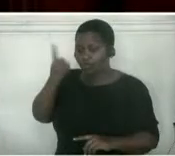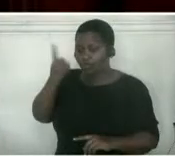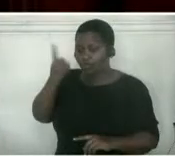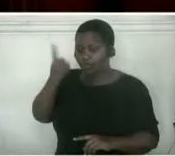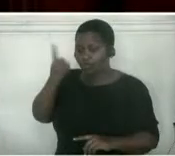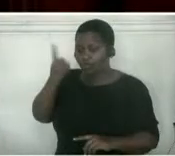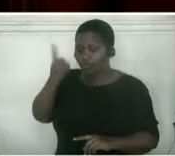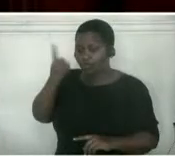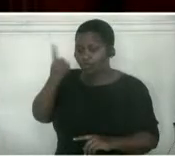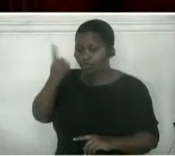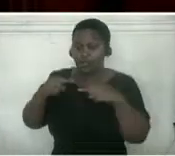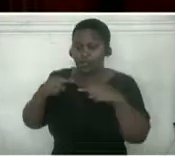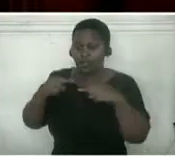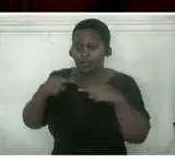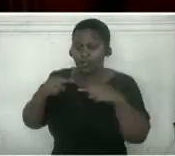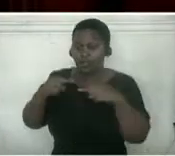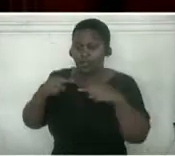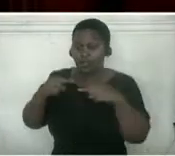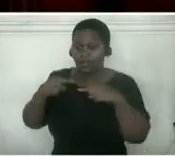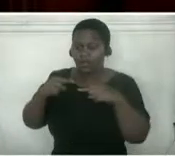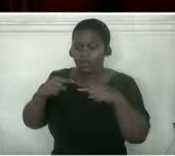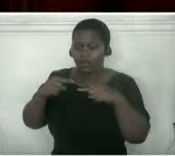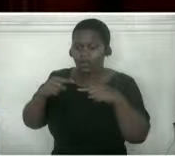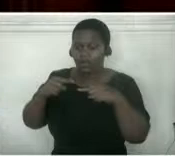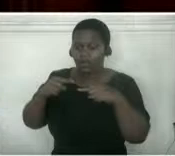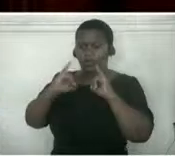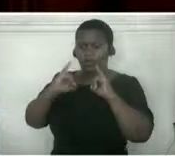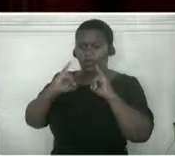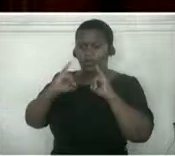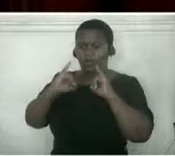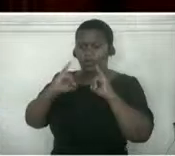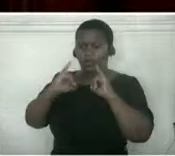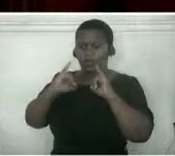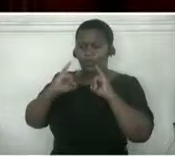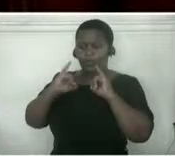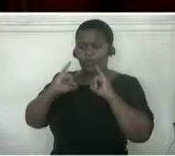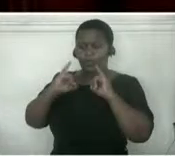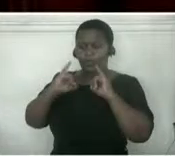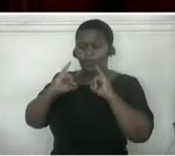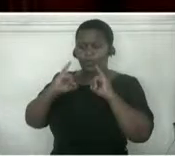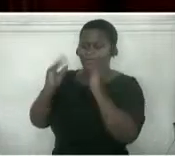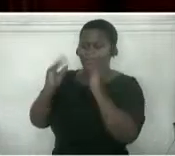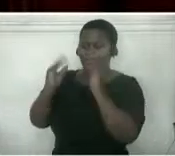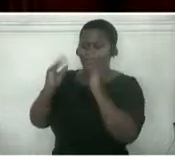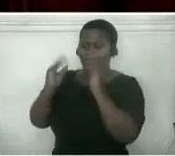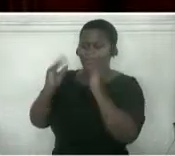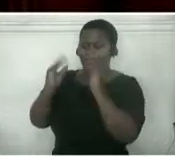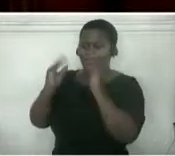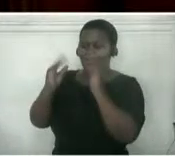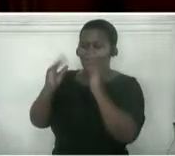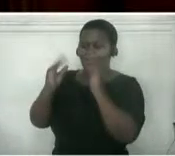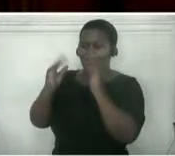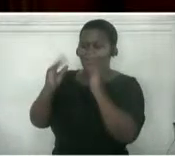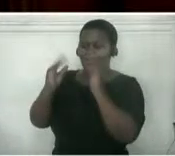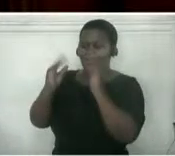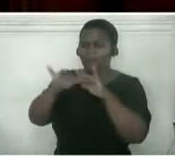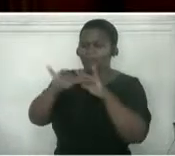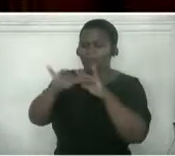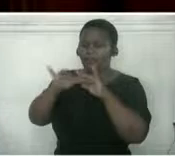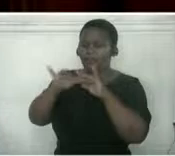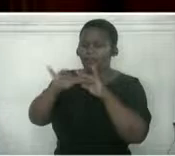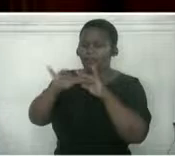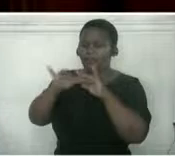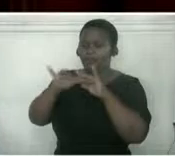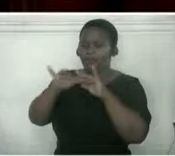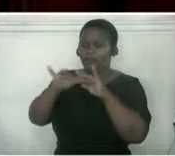our fault lines and exacerbated social inequality. It is clear that the poorest of the poor are